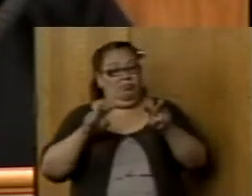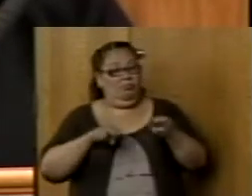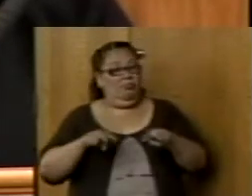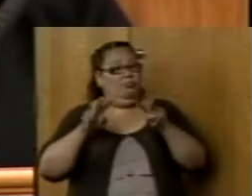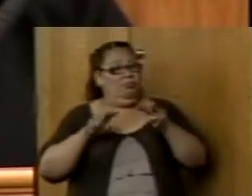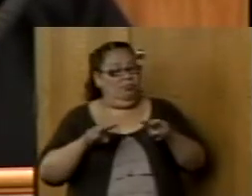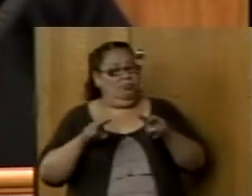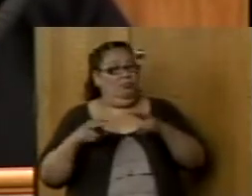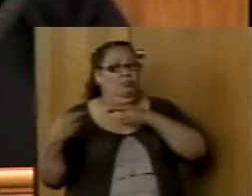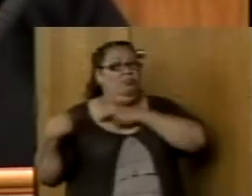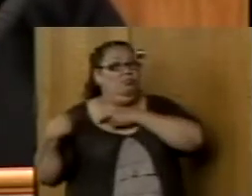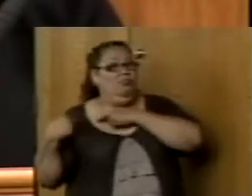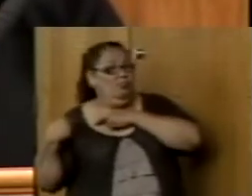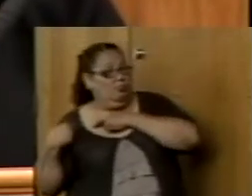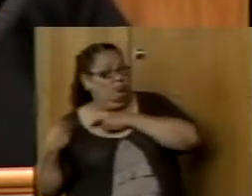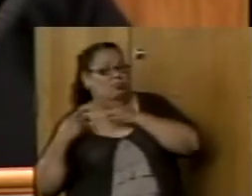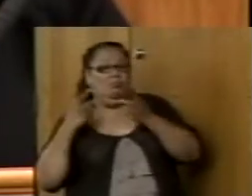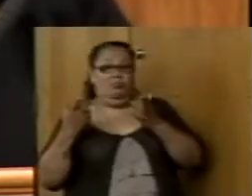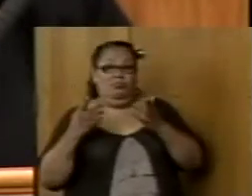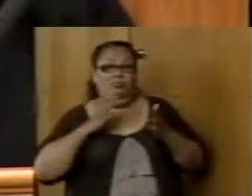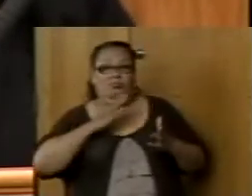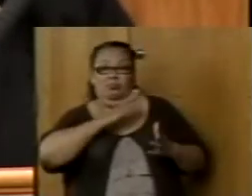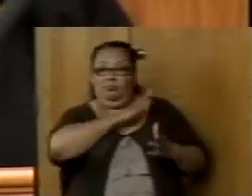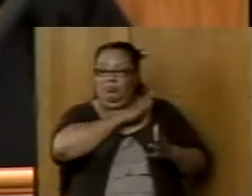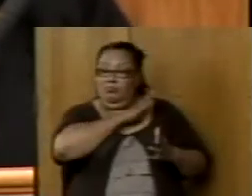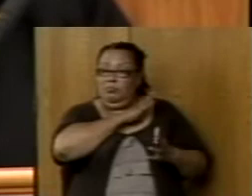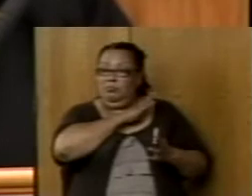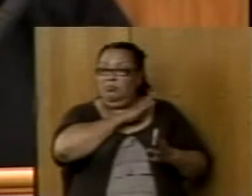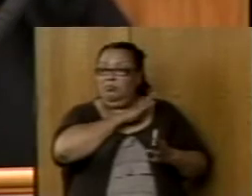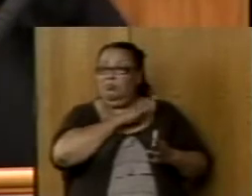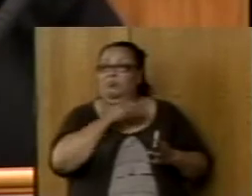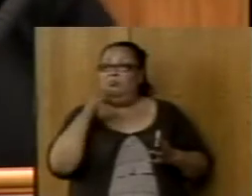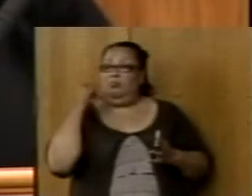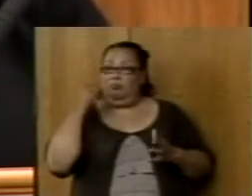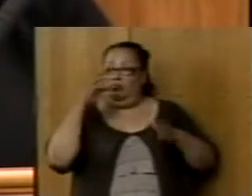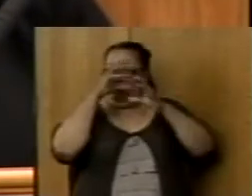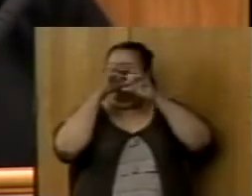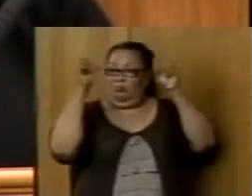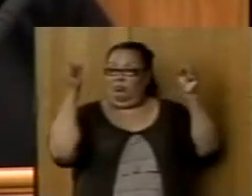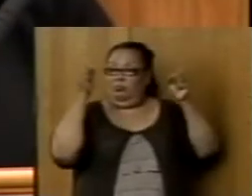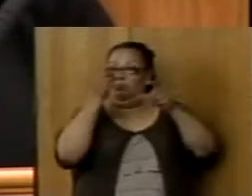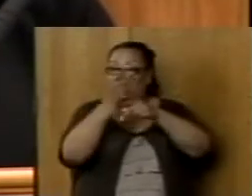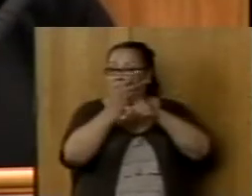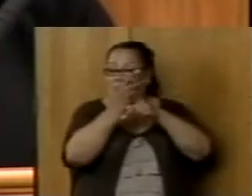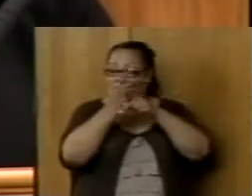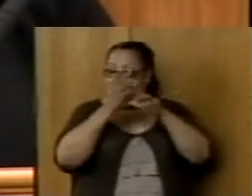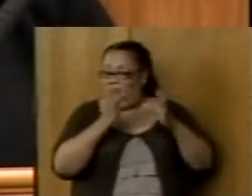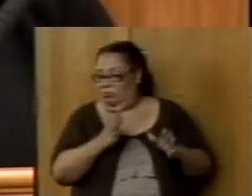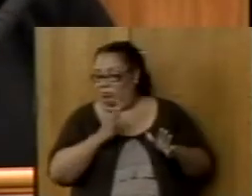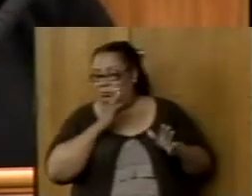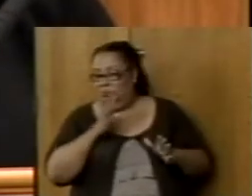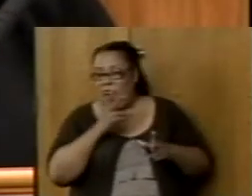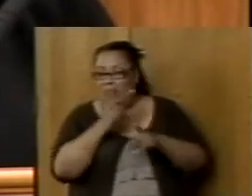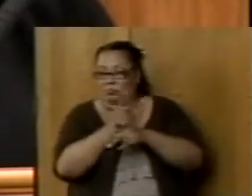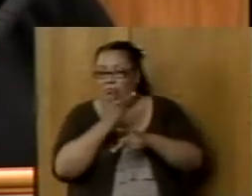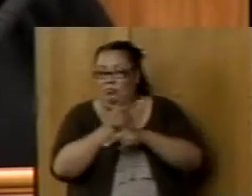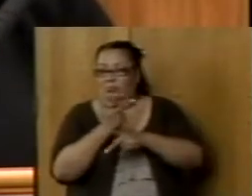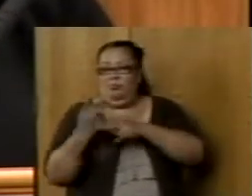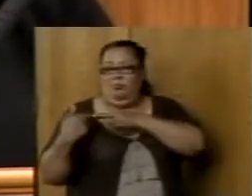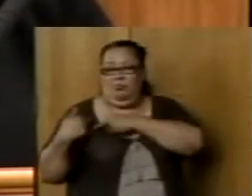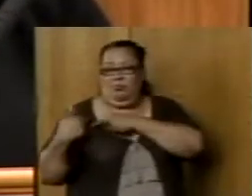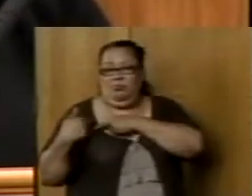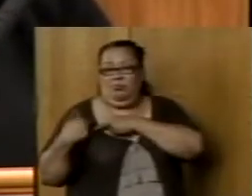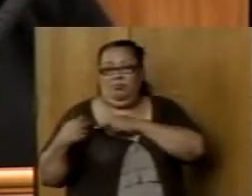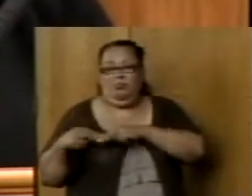lack of the accountability. And one of the things that the board has charged the superintendent, and he in turn has charged us with, is the more careful accountability